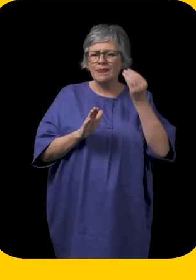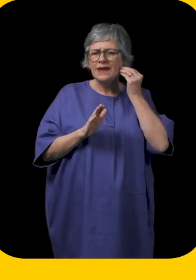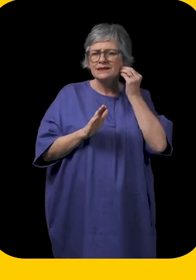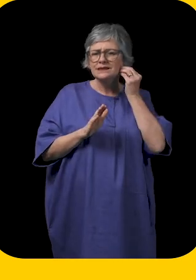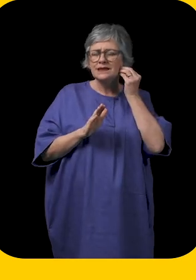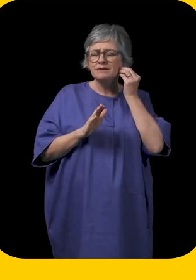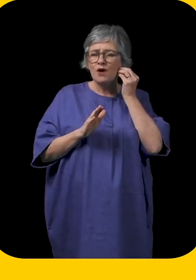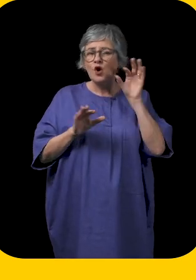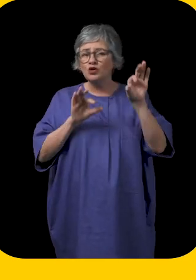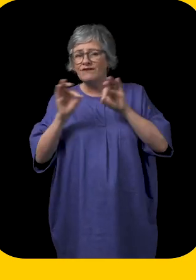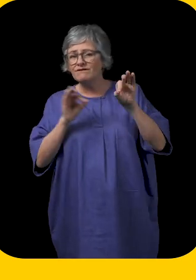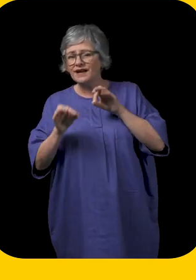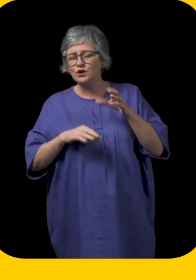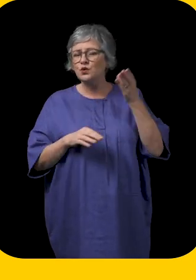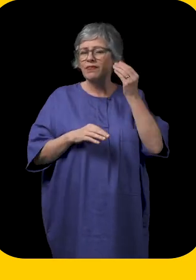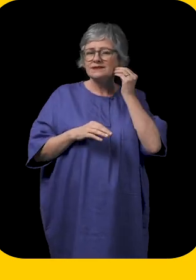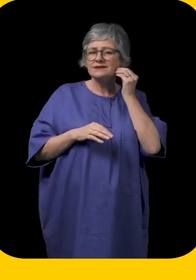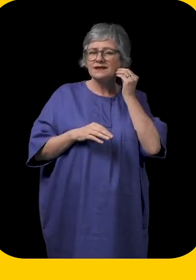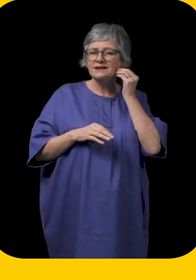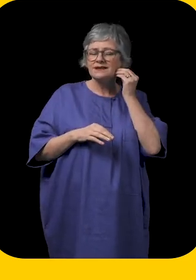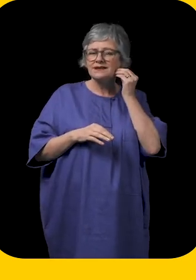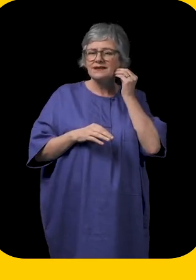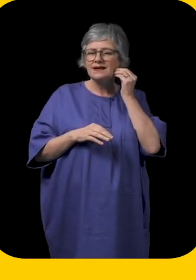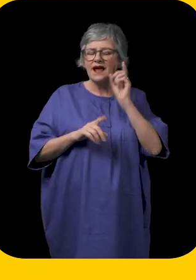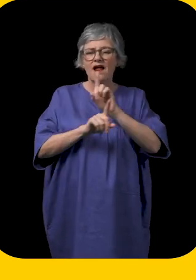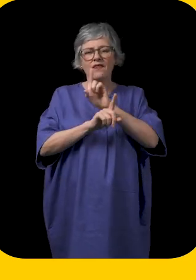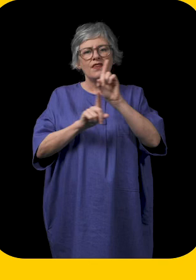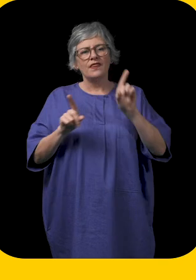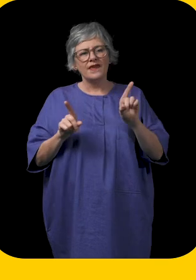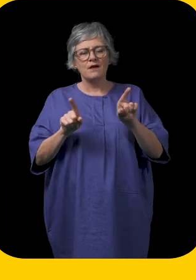should listen, you know, are you invited to listen?